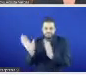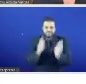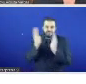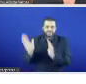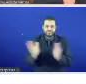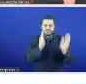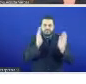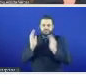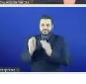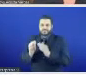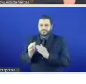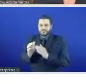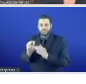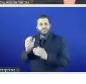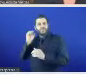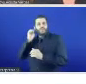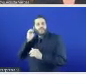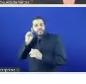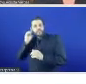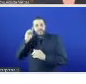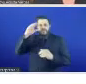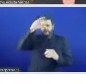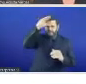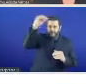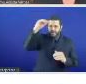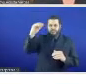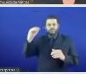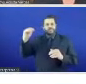of Mexico for all the preparation that they've done.